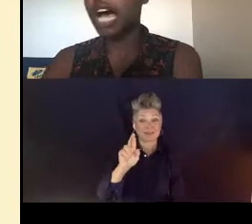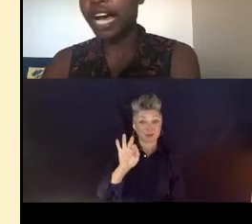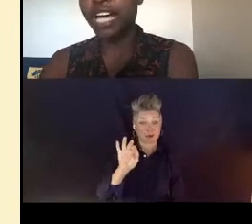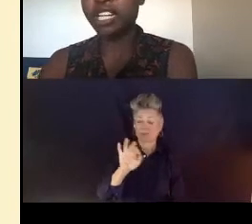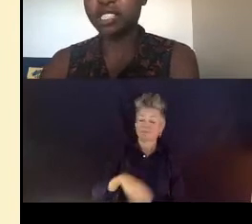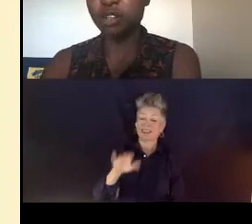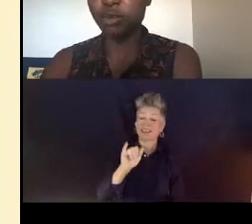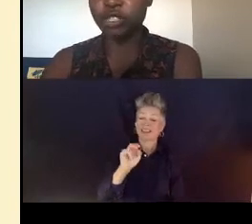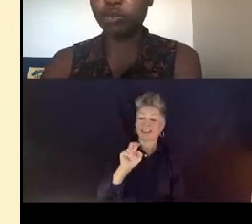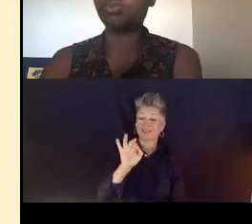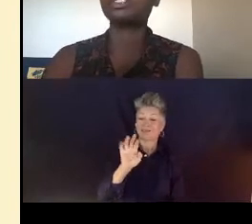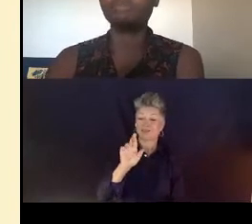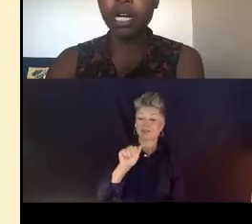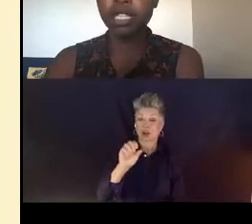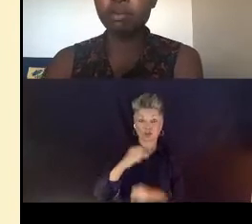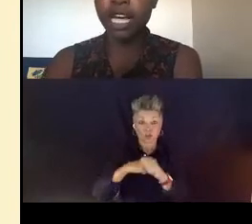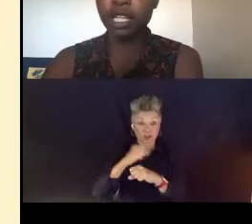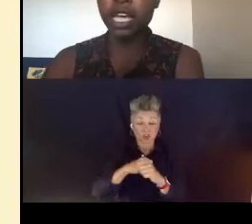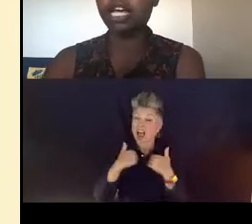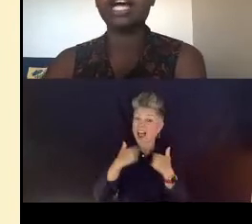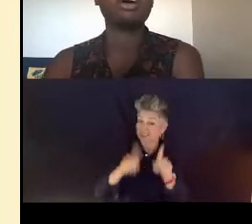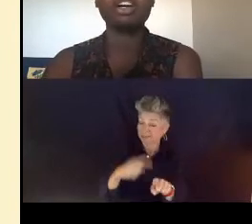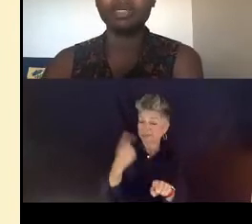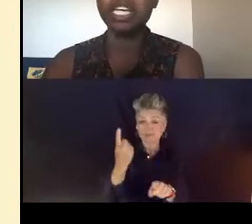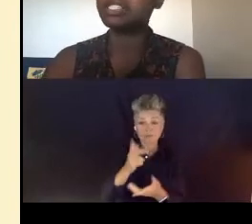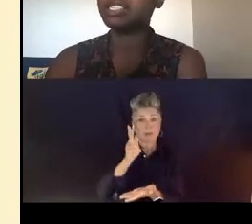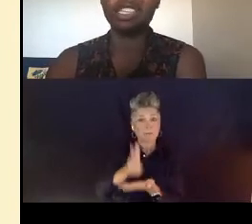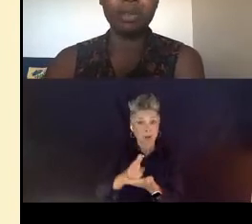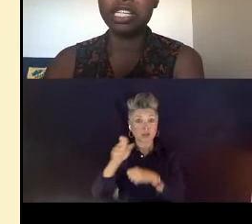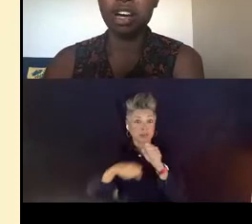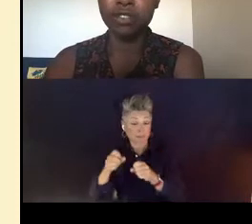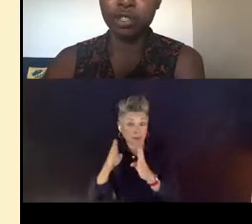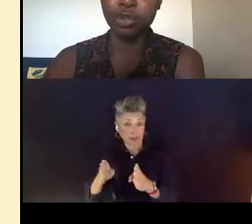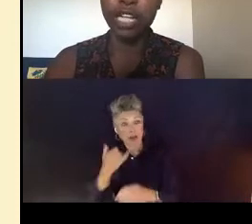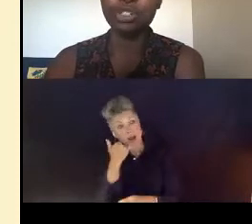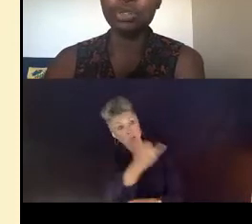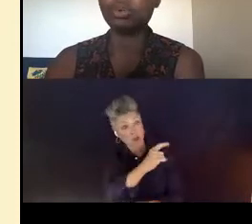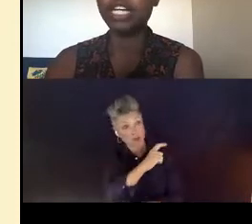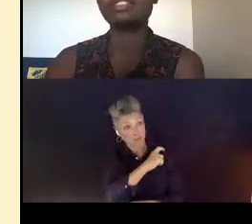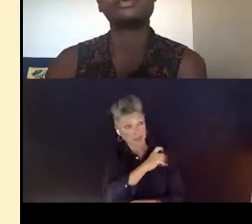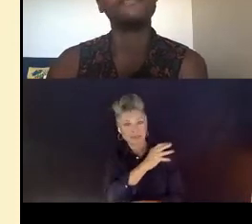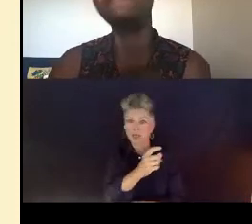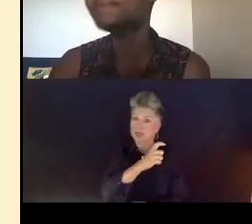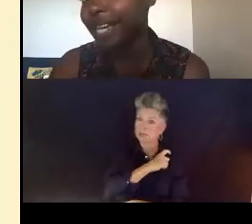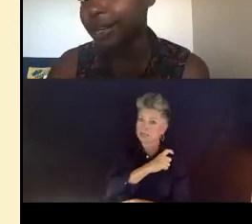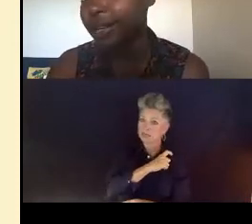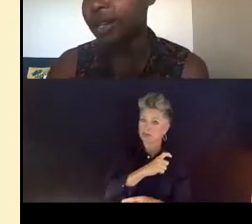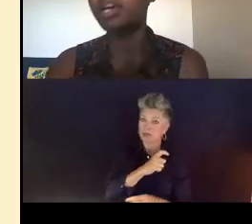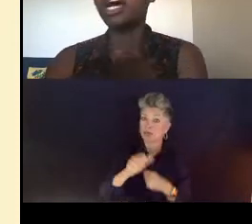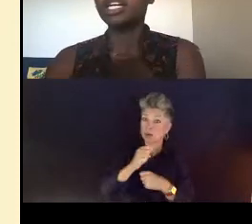because I had an incident where someone was parked in the bike lane. I called the police, and the police officer threatened to arrest